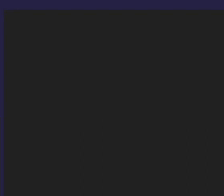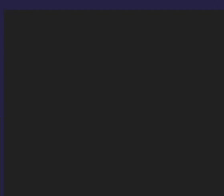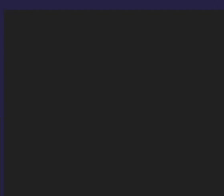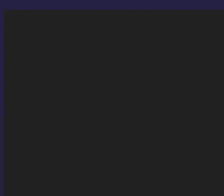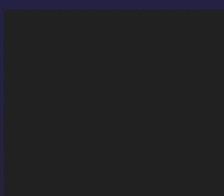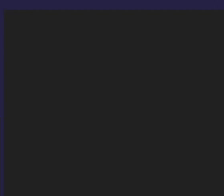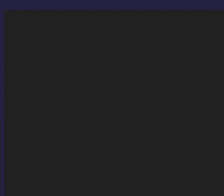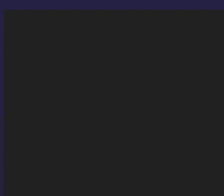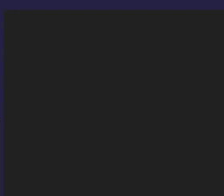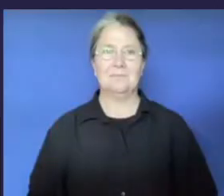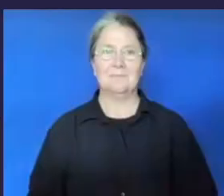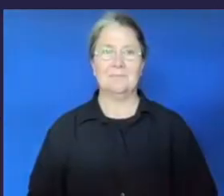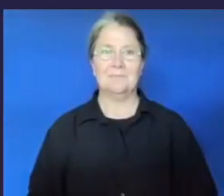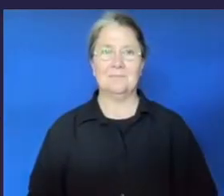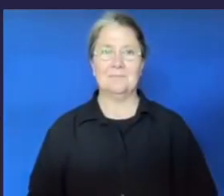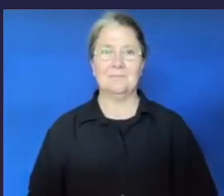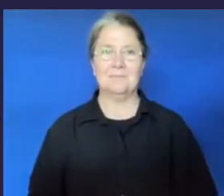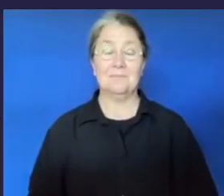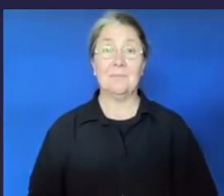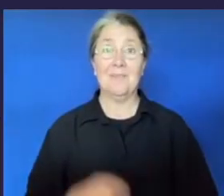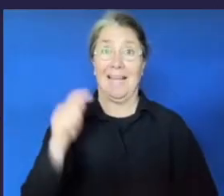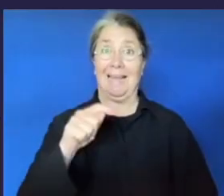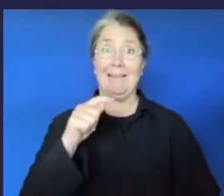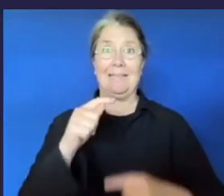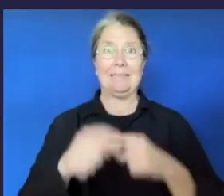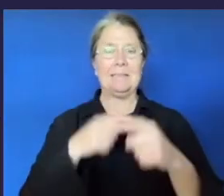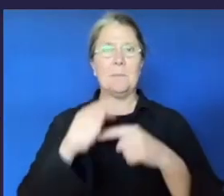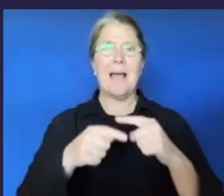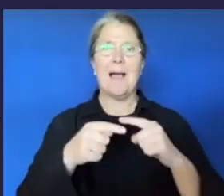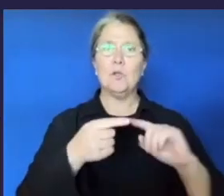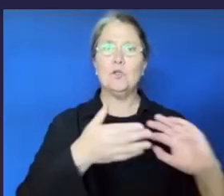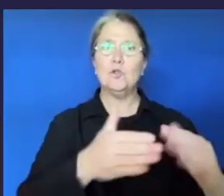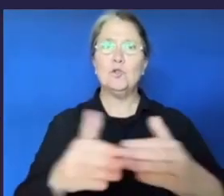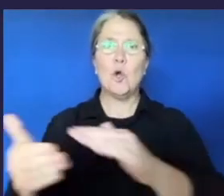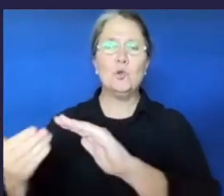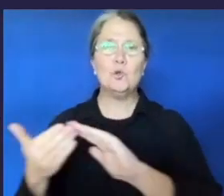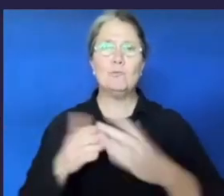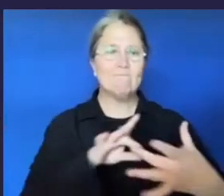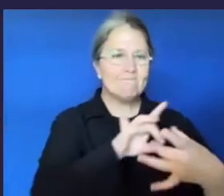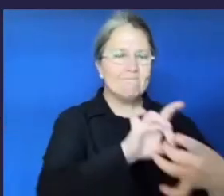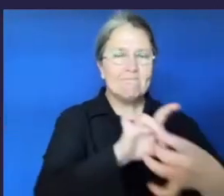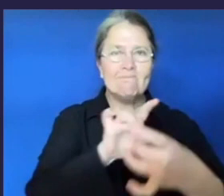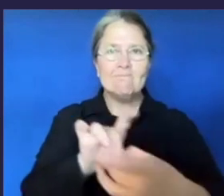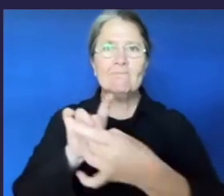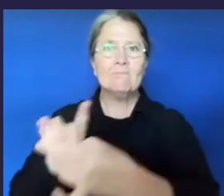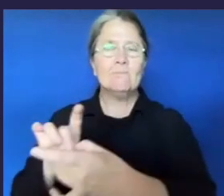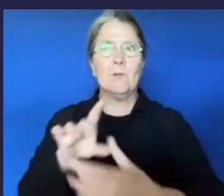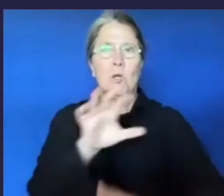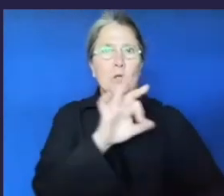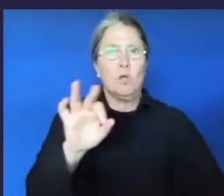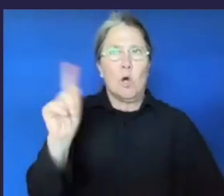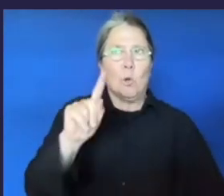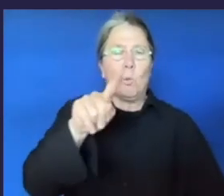It's about tapping into not what you know, but who you know. And this is a tricky one because we know that for a lot of people with disability, they may not